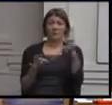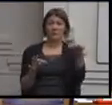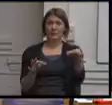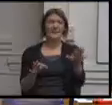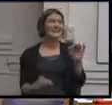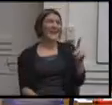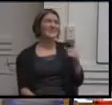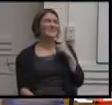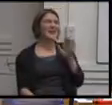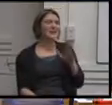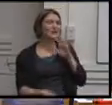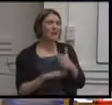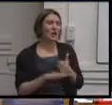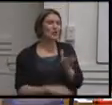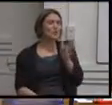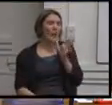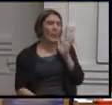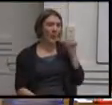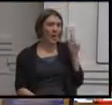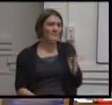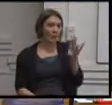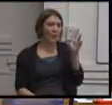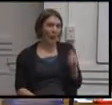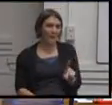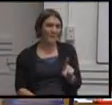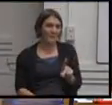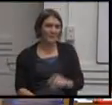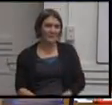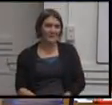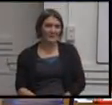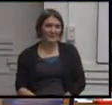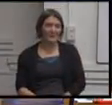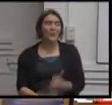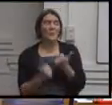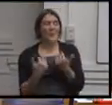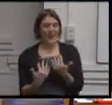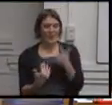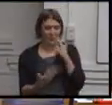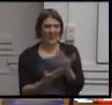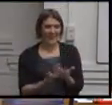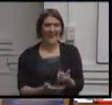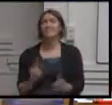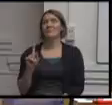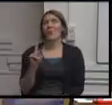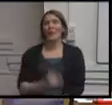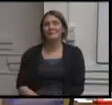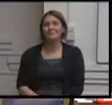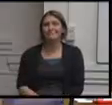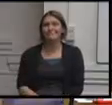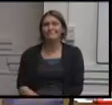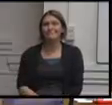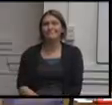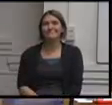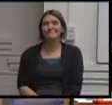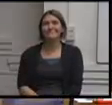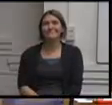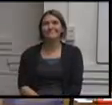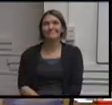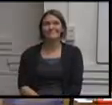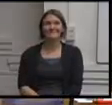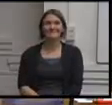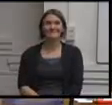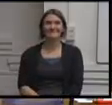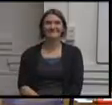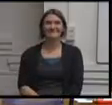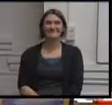to get you. When she gets there. Okay. We'll just wait. 10 minutes. I gotta